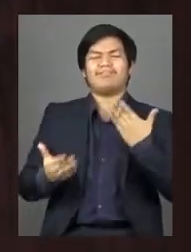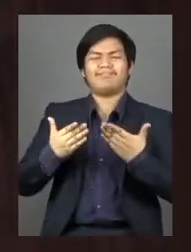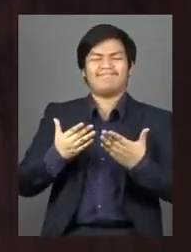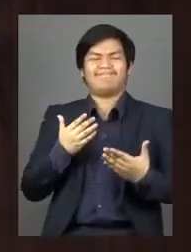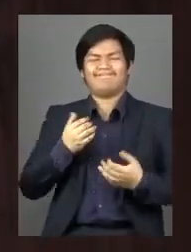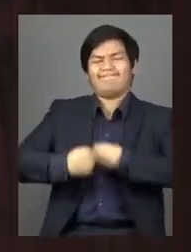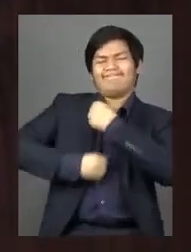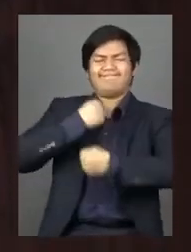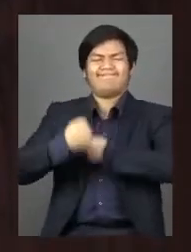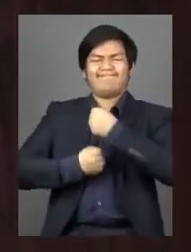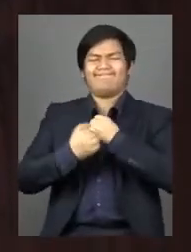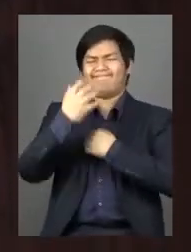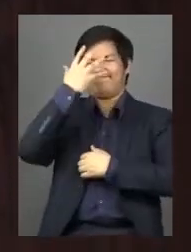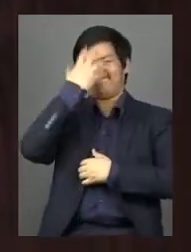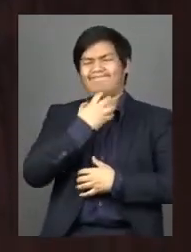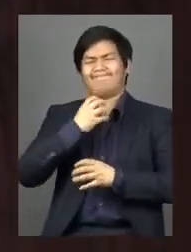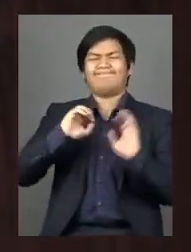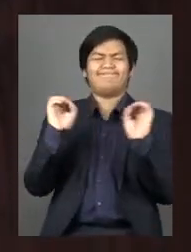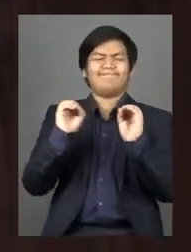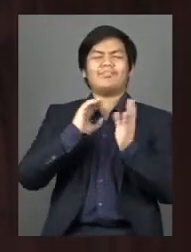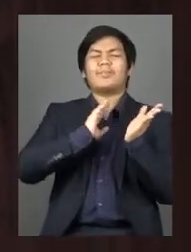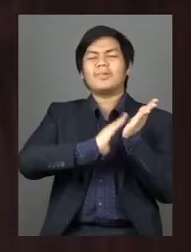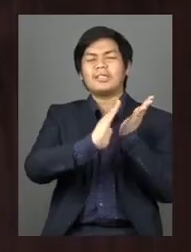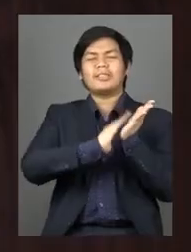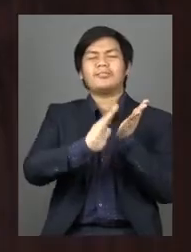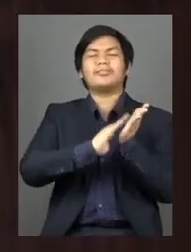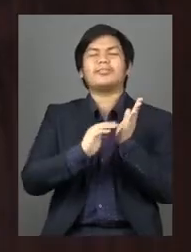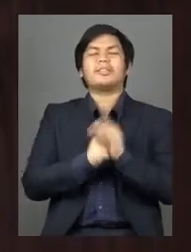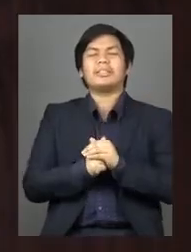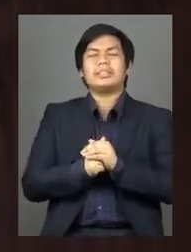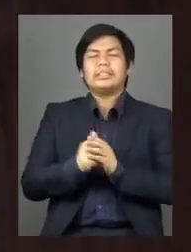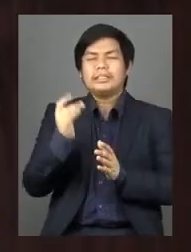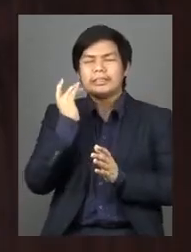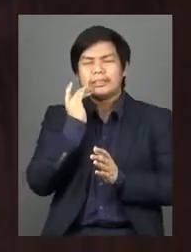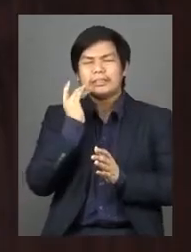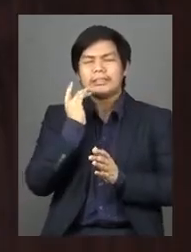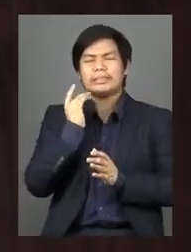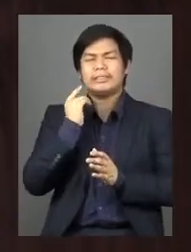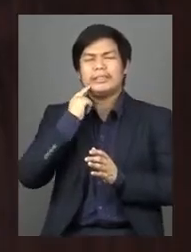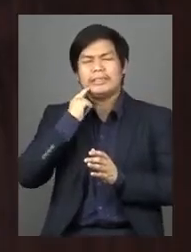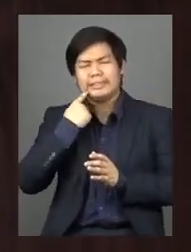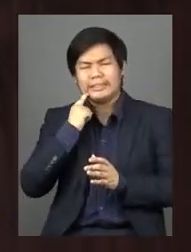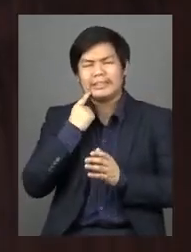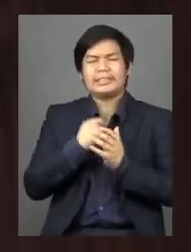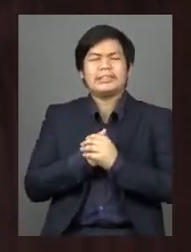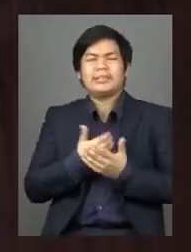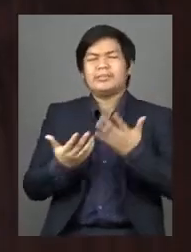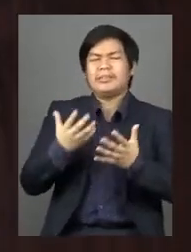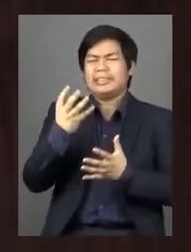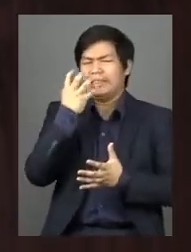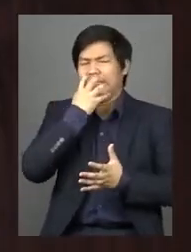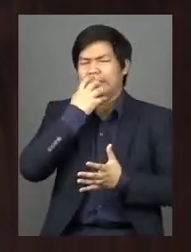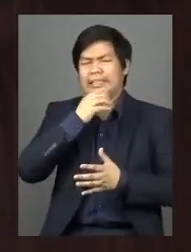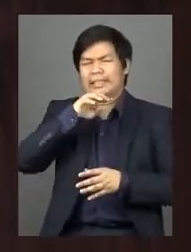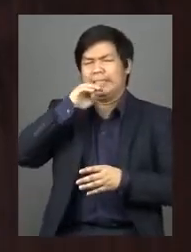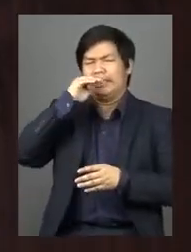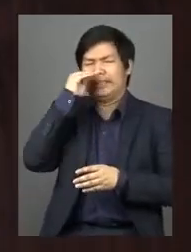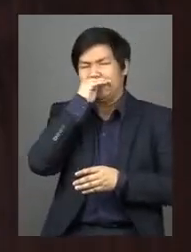anger, with unforgiveness, with envy, greed, or even a lying